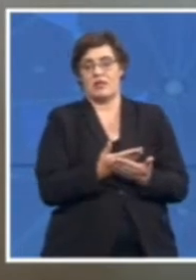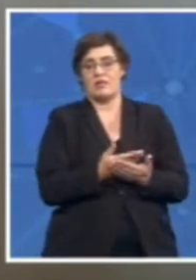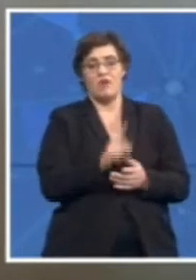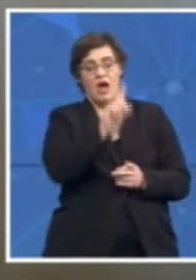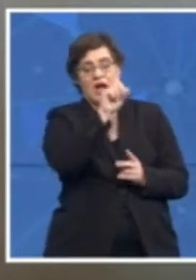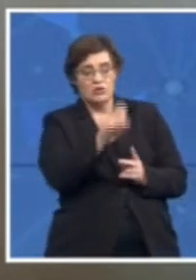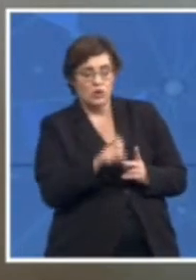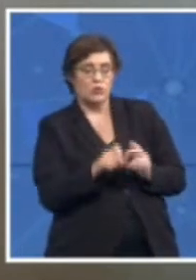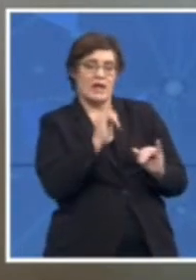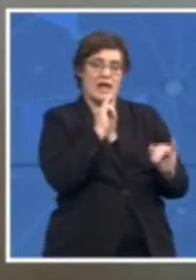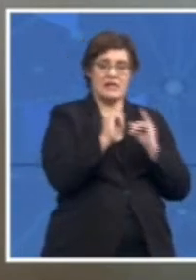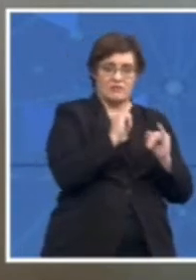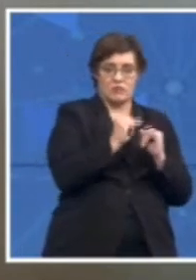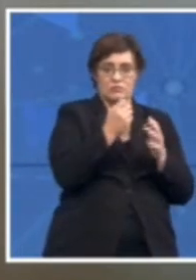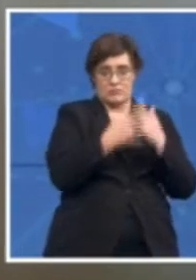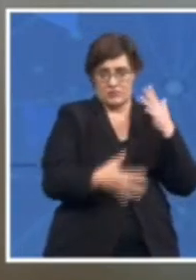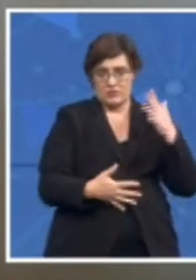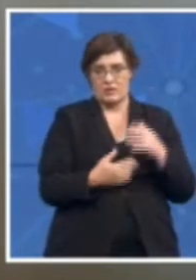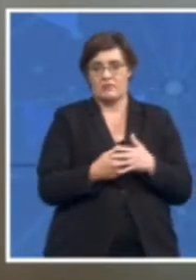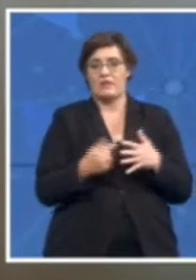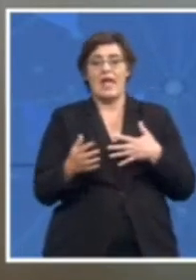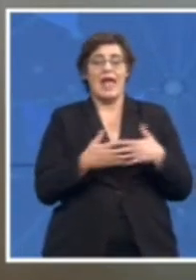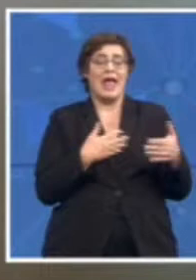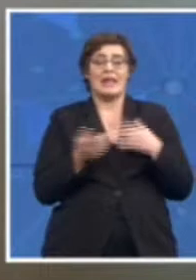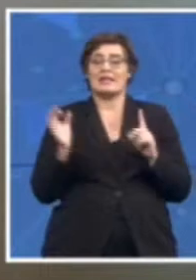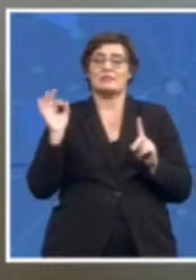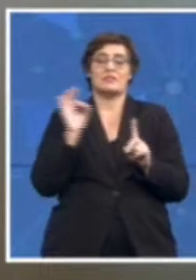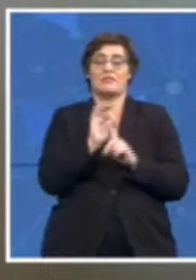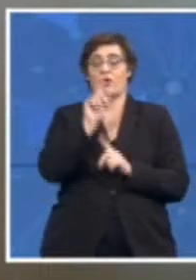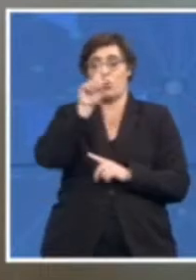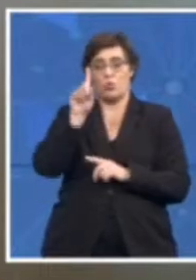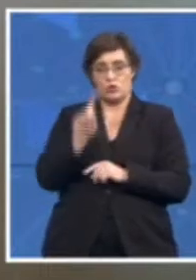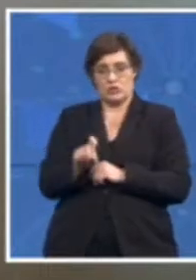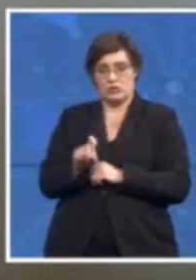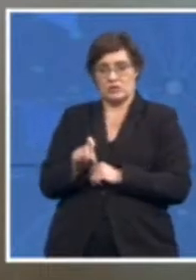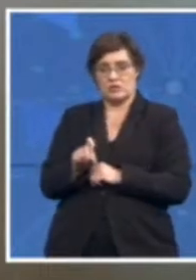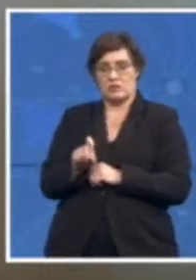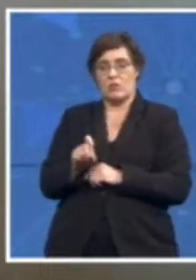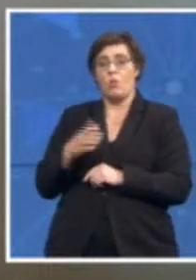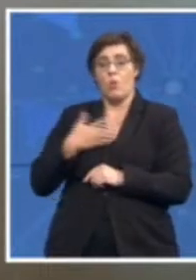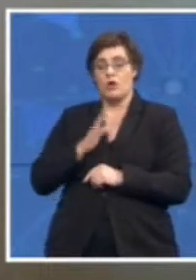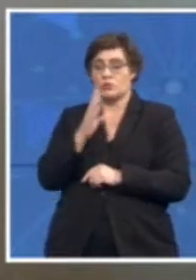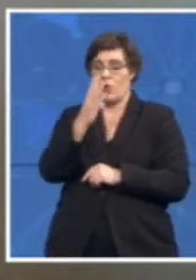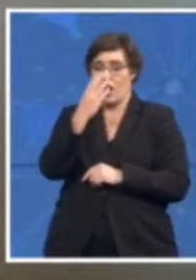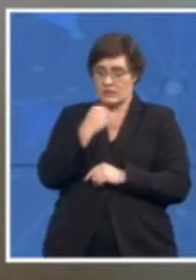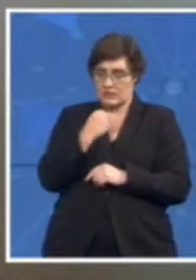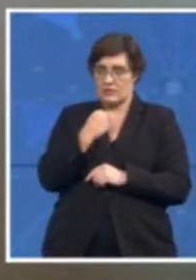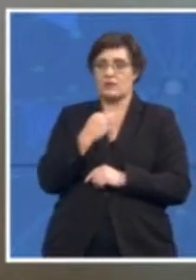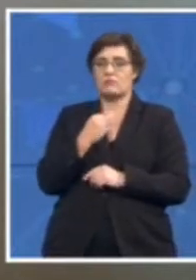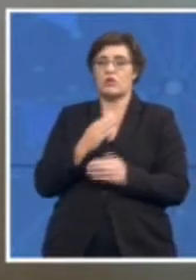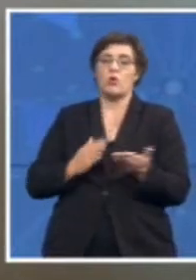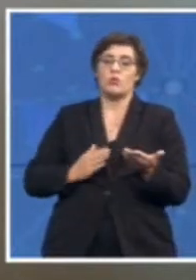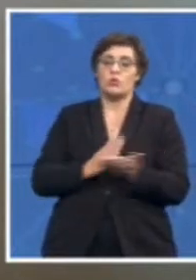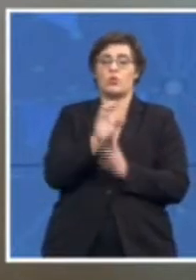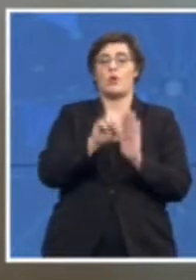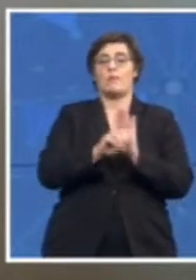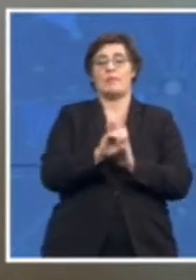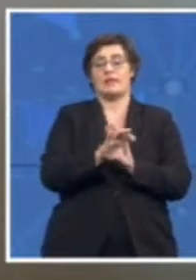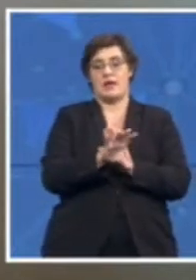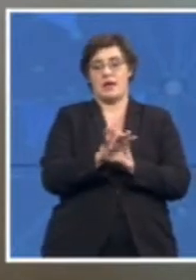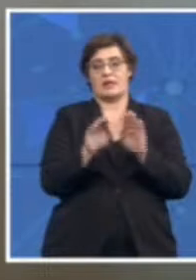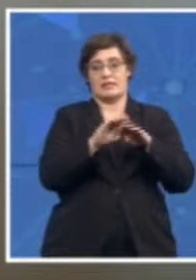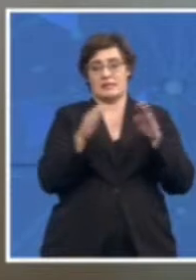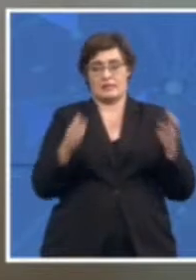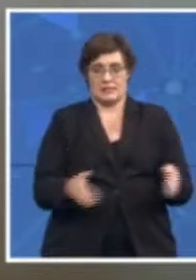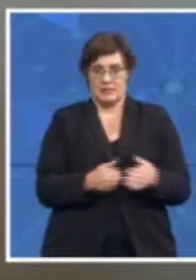are any particular questions that you wish to ask, please work through our media desk, and we'll try and respond as best